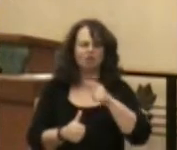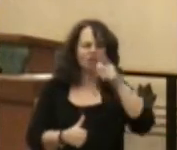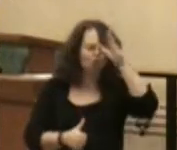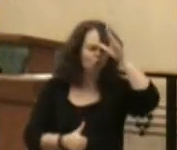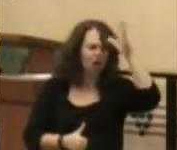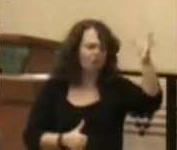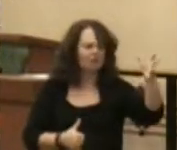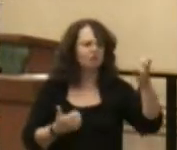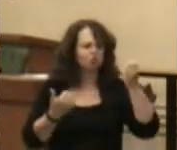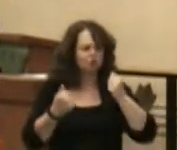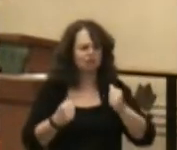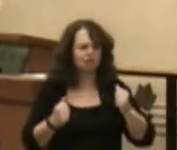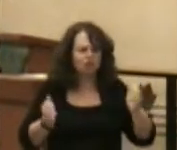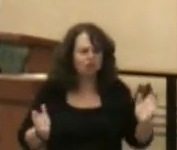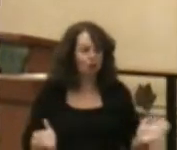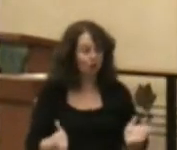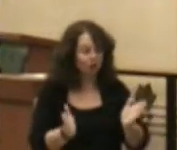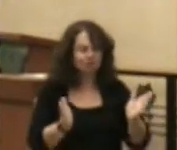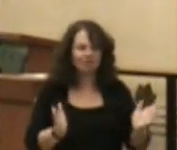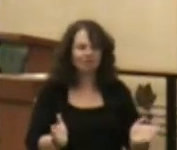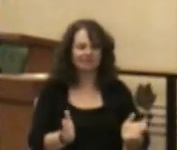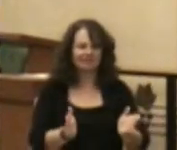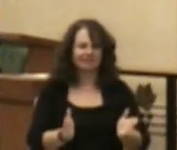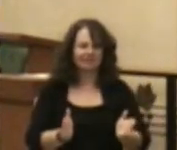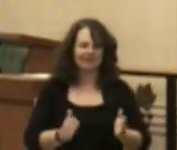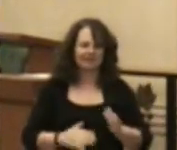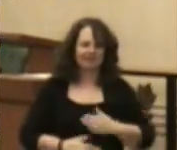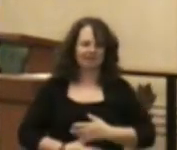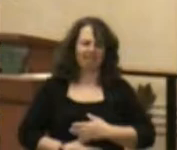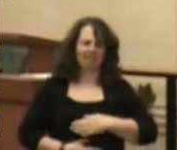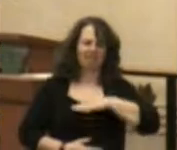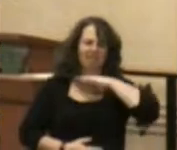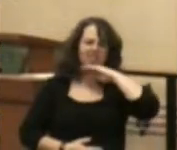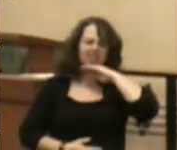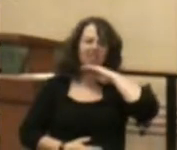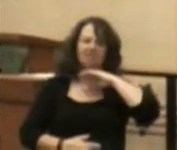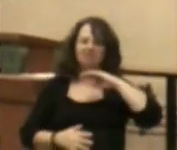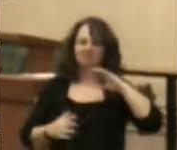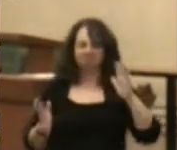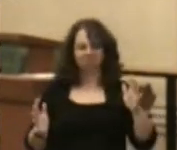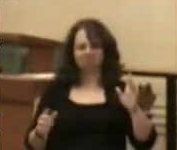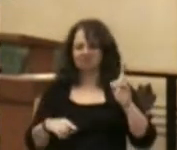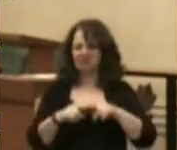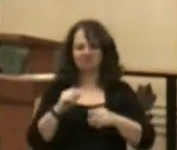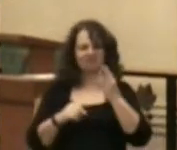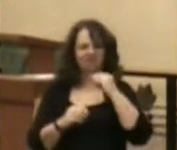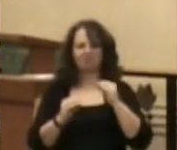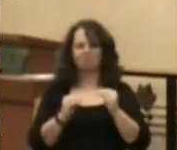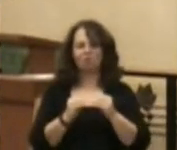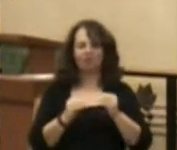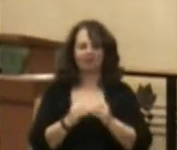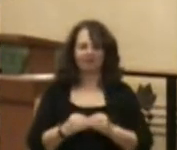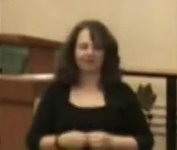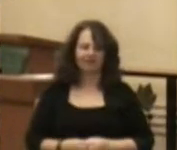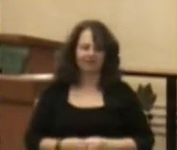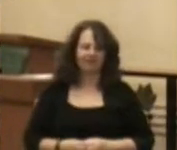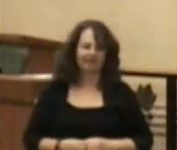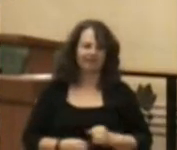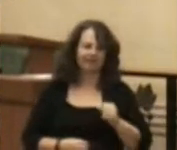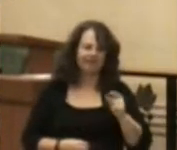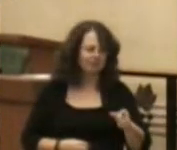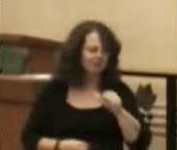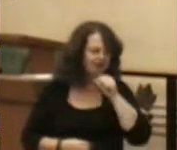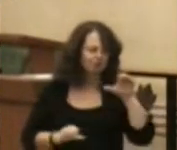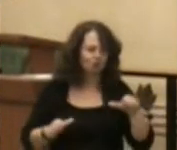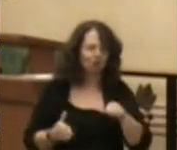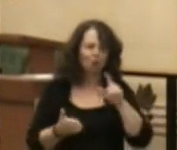tried encouragement, but that grew to irritation, finally resentment that little Timmy was not doing